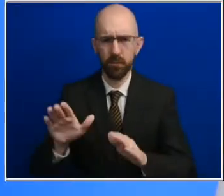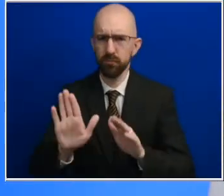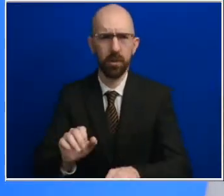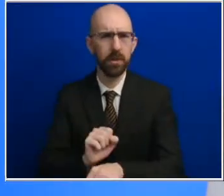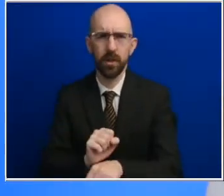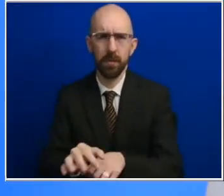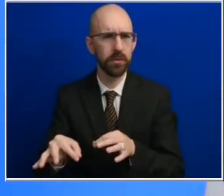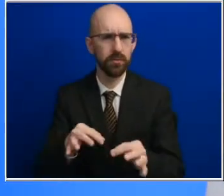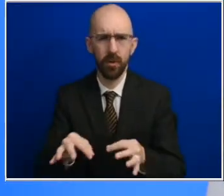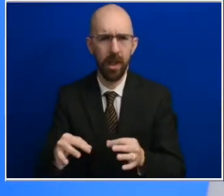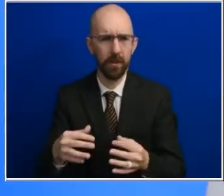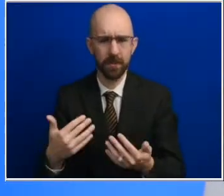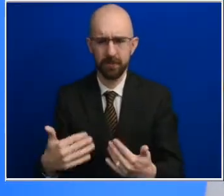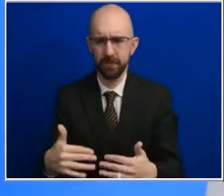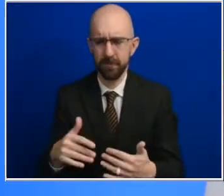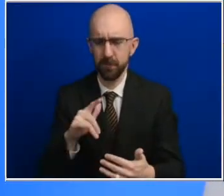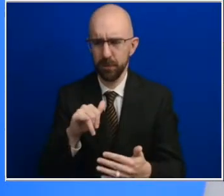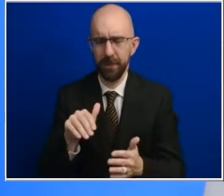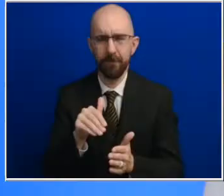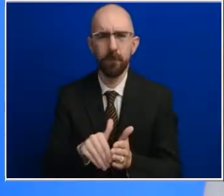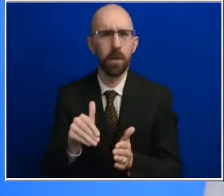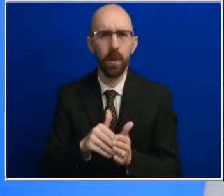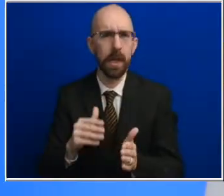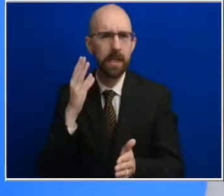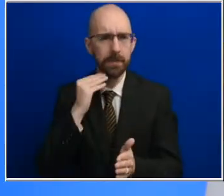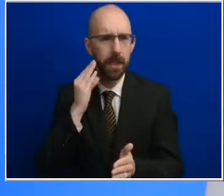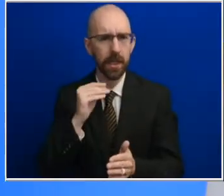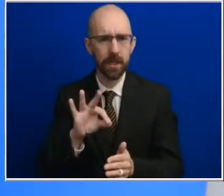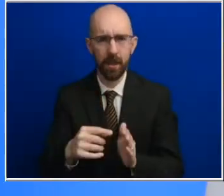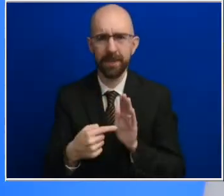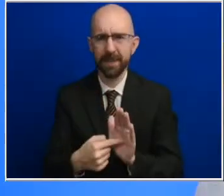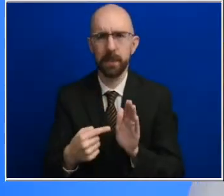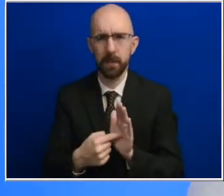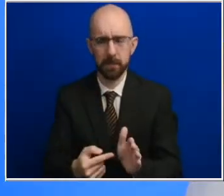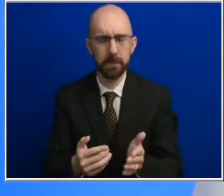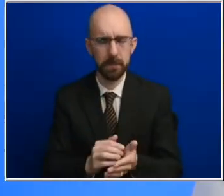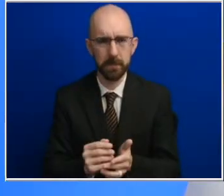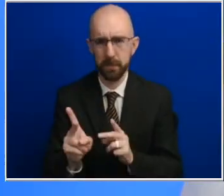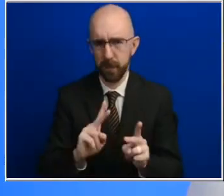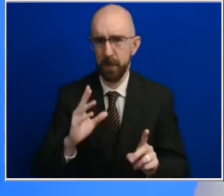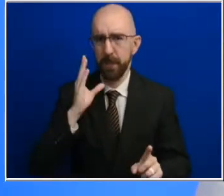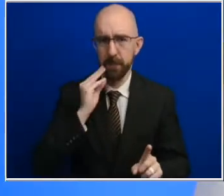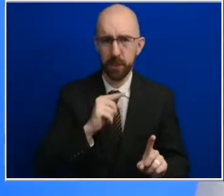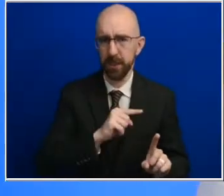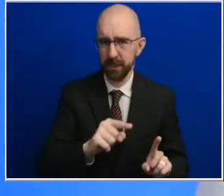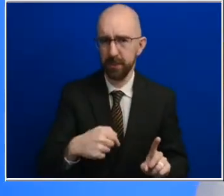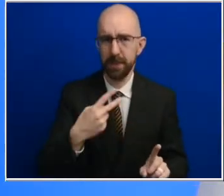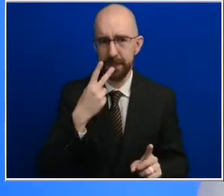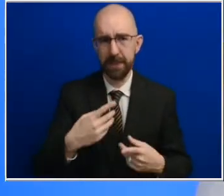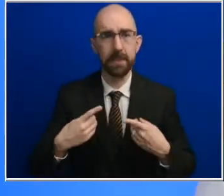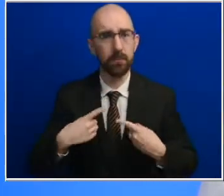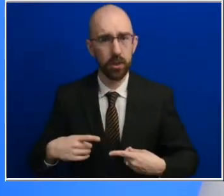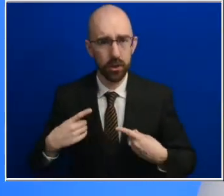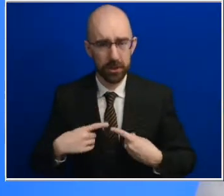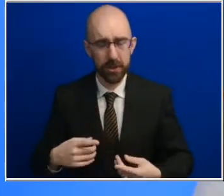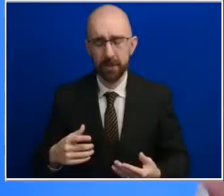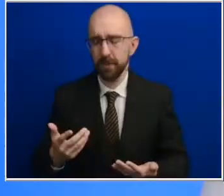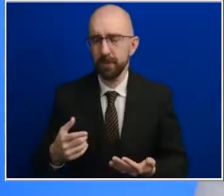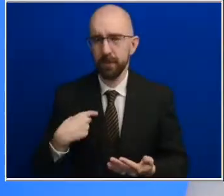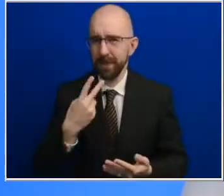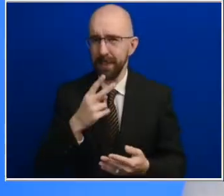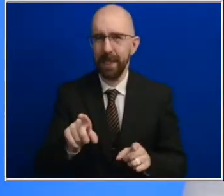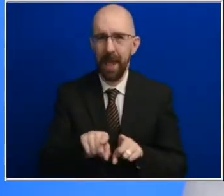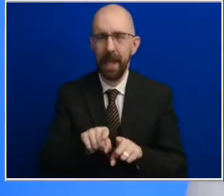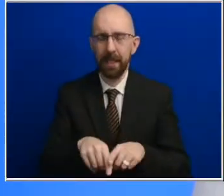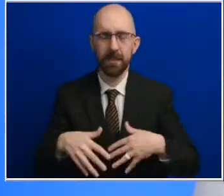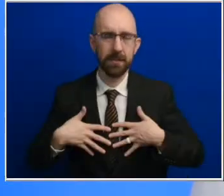a frequent experience of symptoms that people go through. We see depression, so we see it as deep sadness and